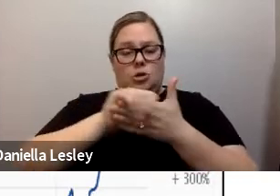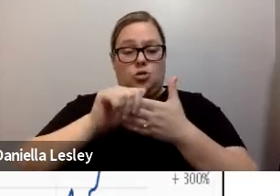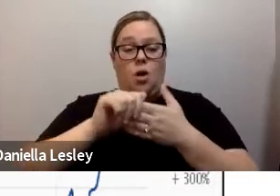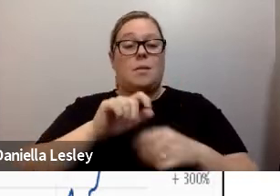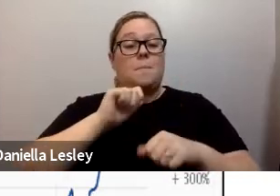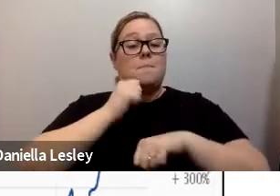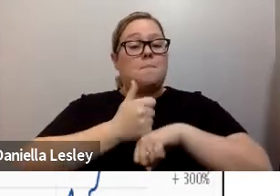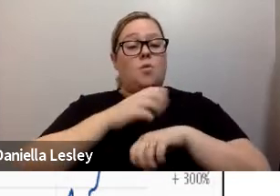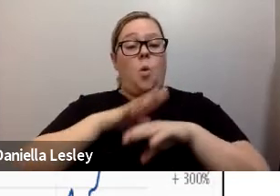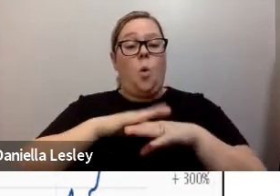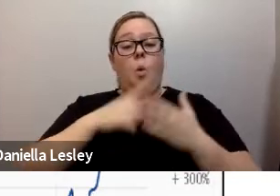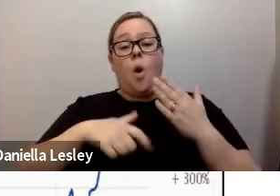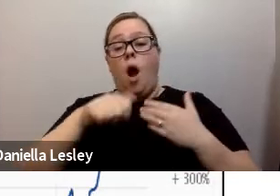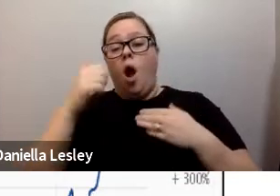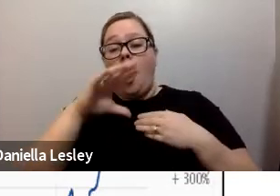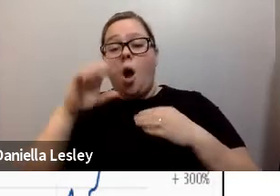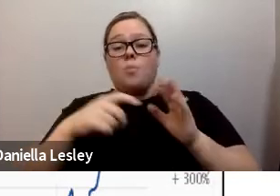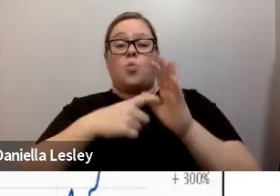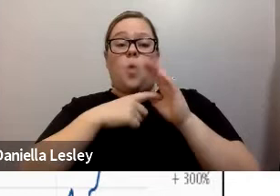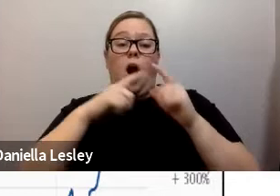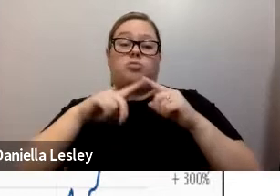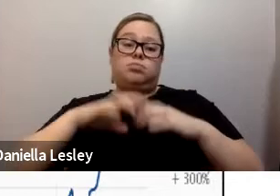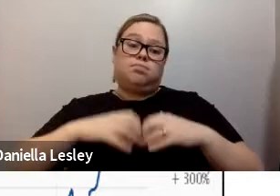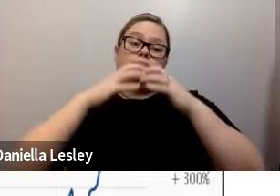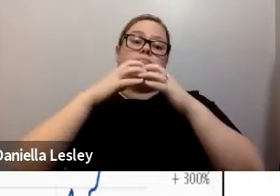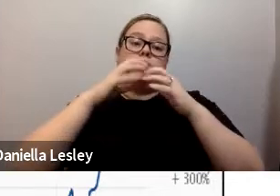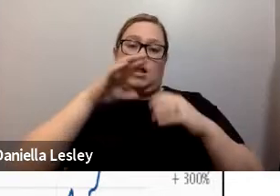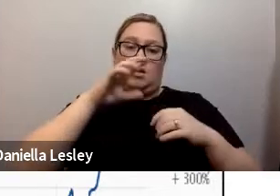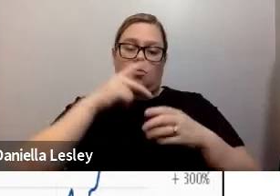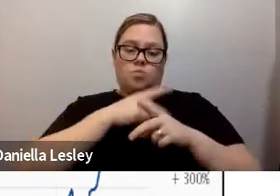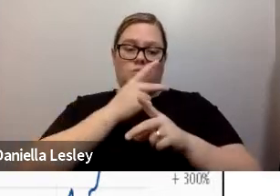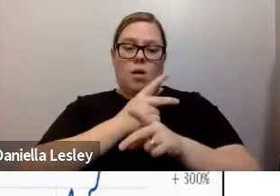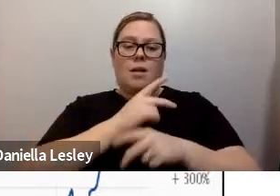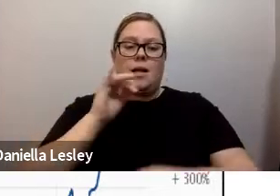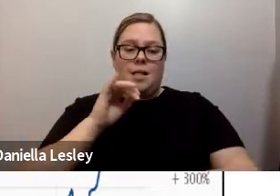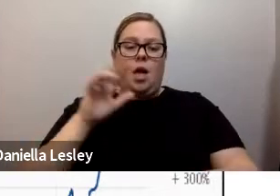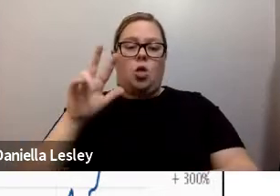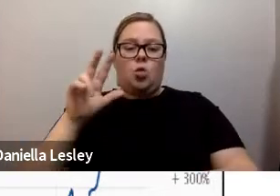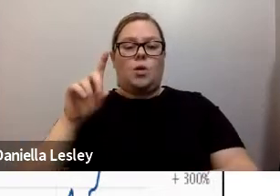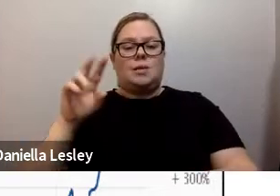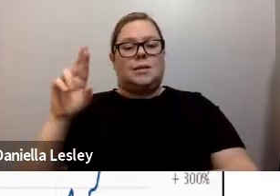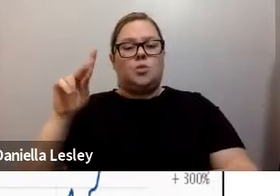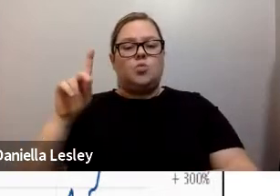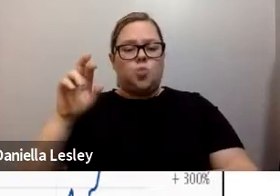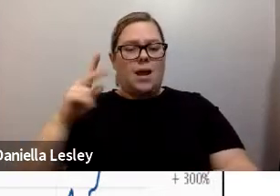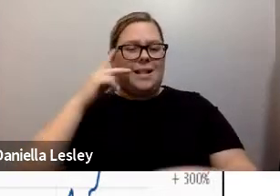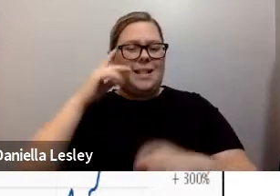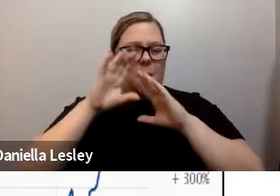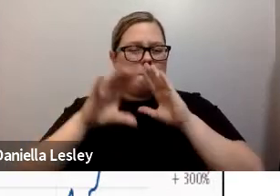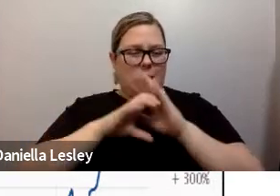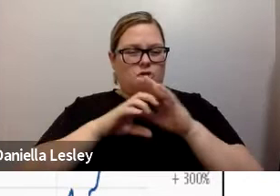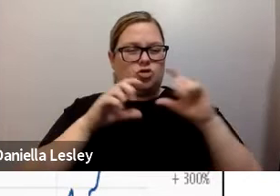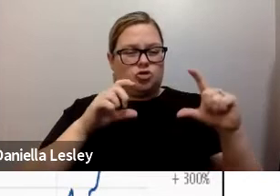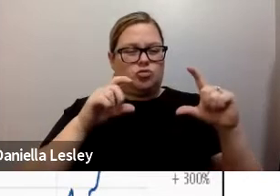seen other companies require to launch a product such as this, the 3D rudder, which you see a picture of here. They've had a couple extra